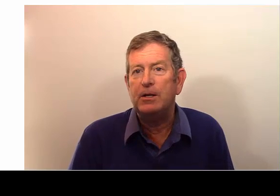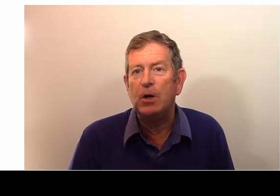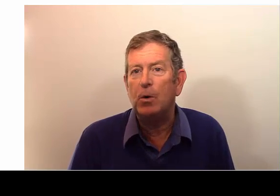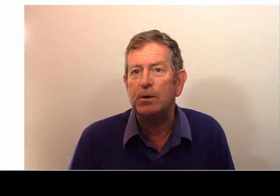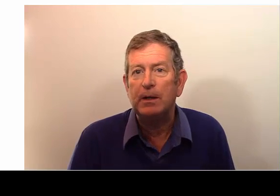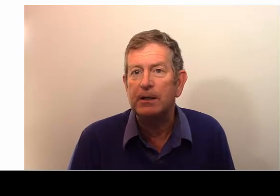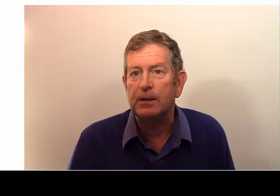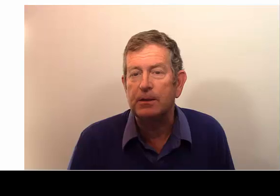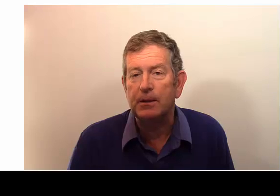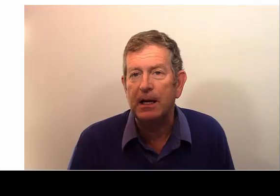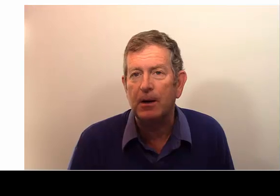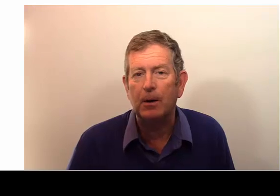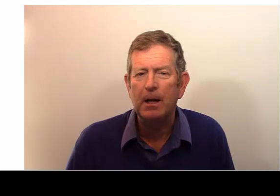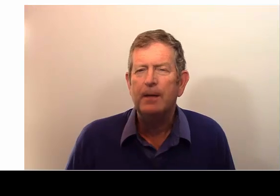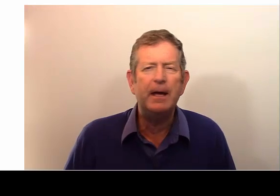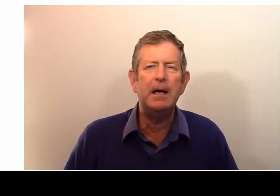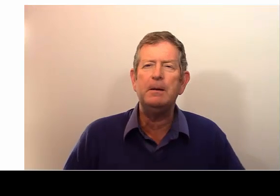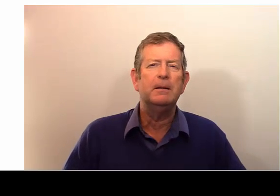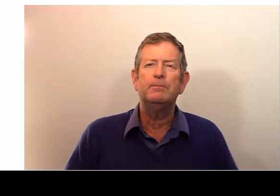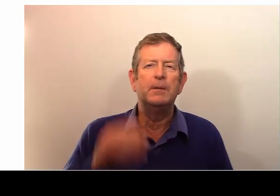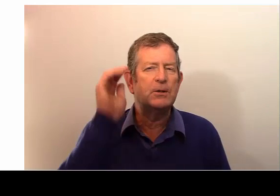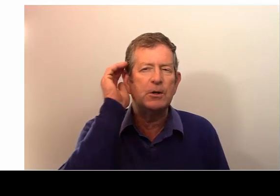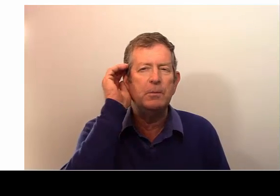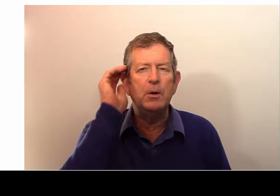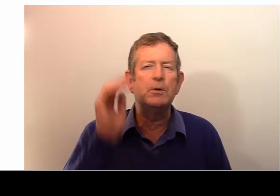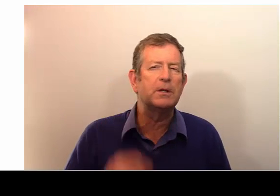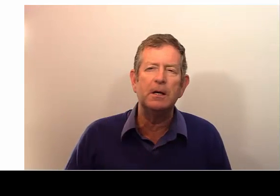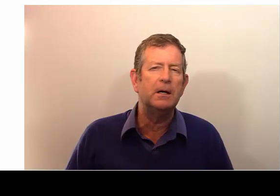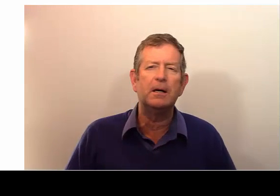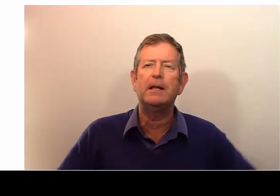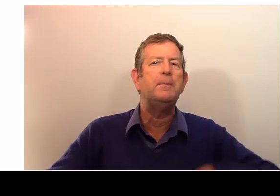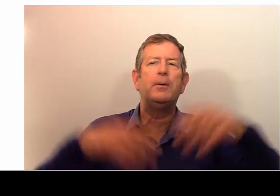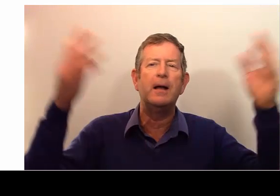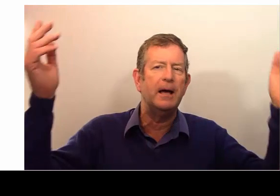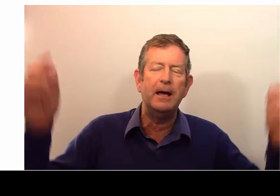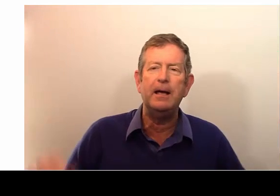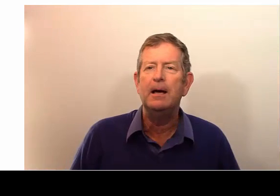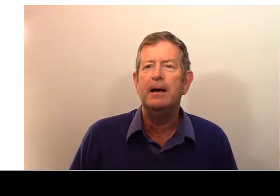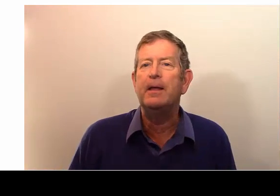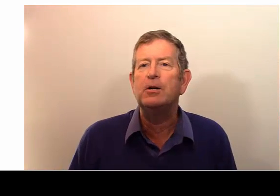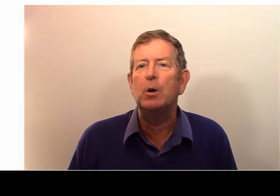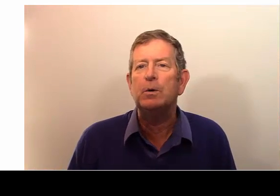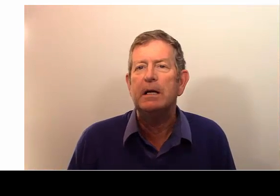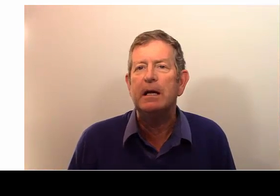No, they don't listen to Carol. They listen to music,